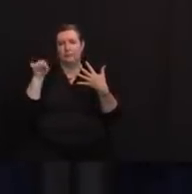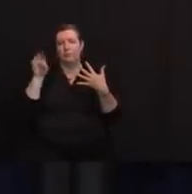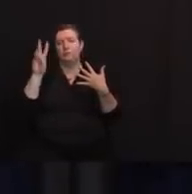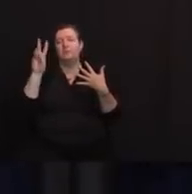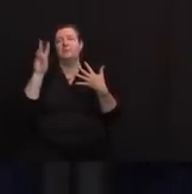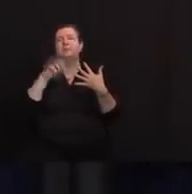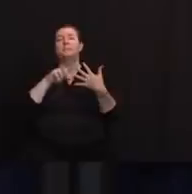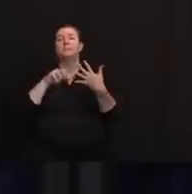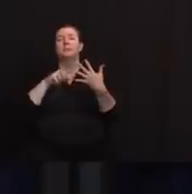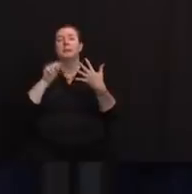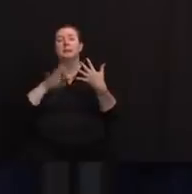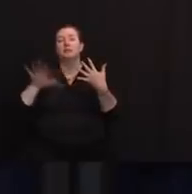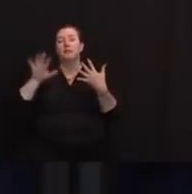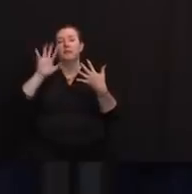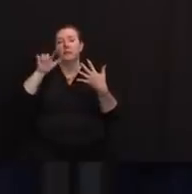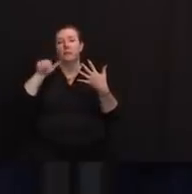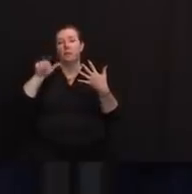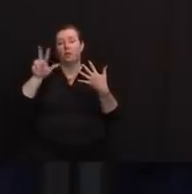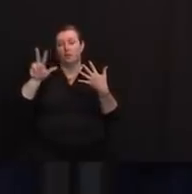Asian 5.3%.